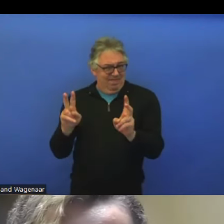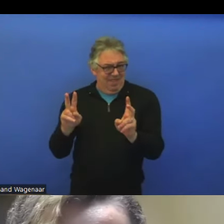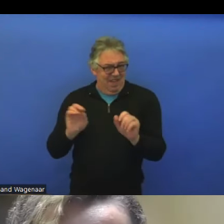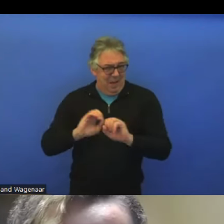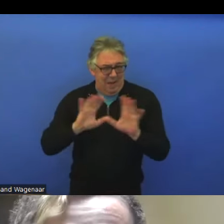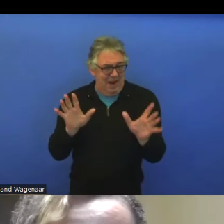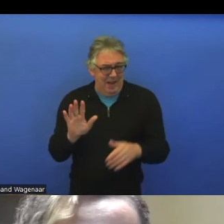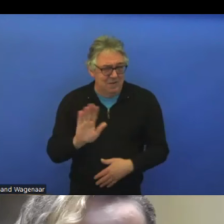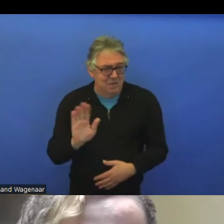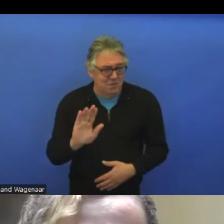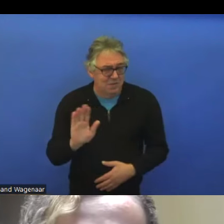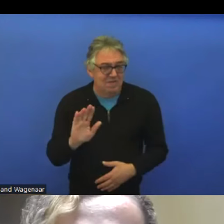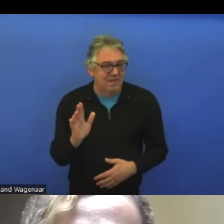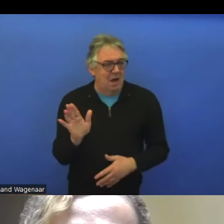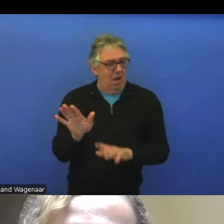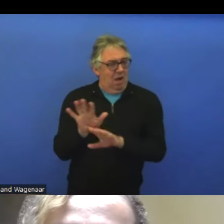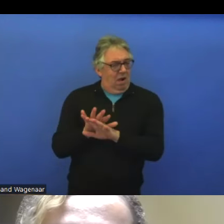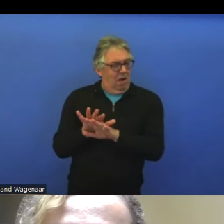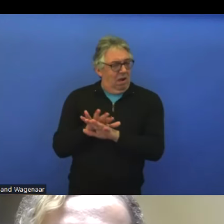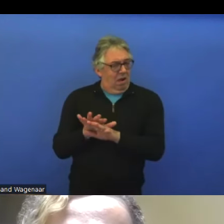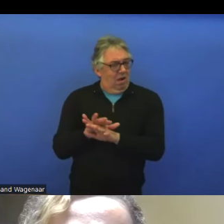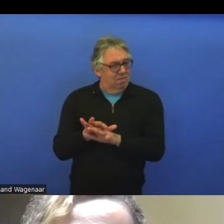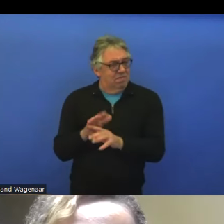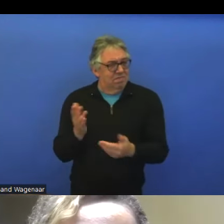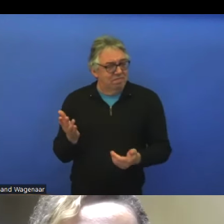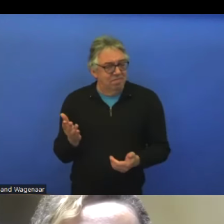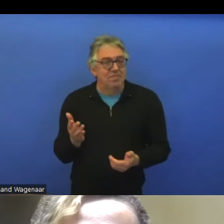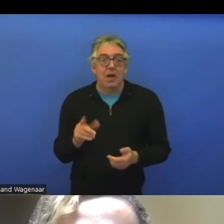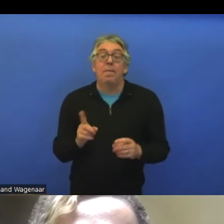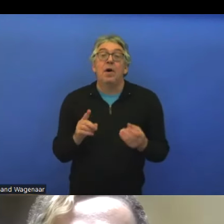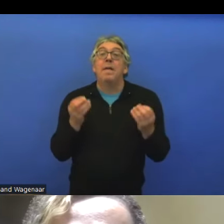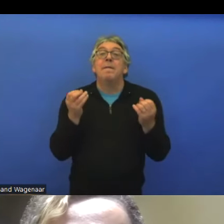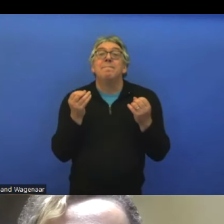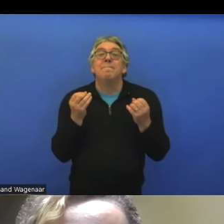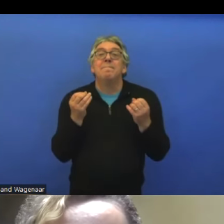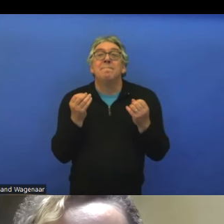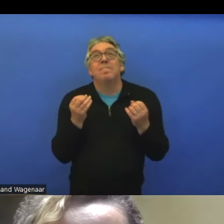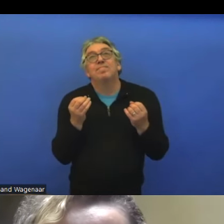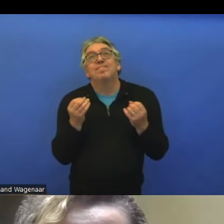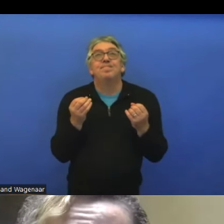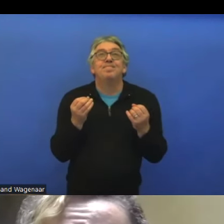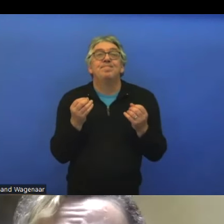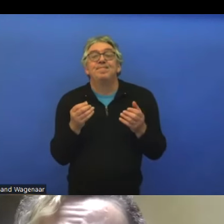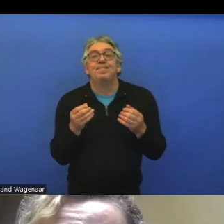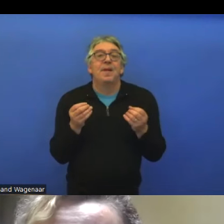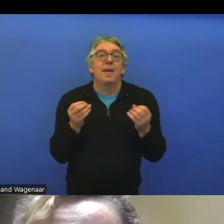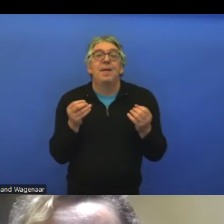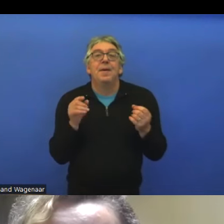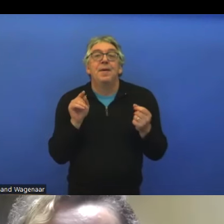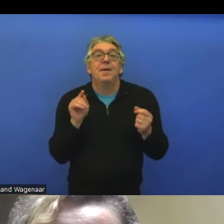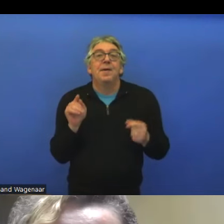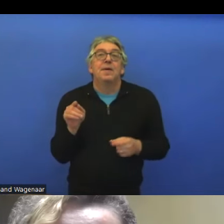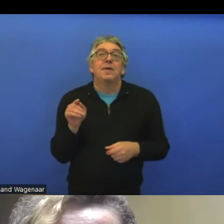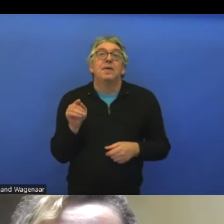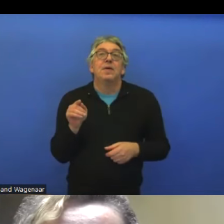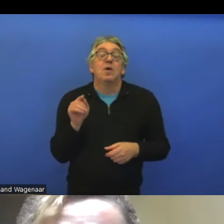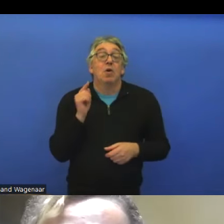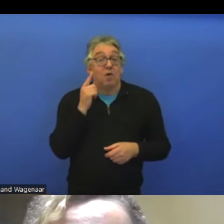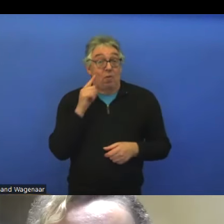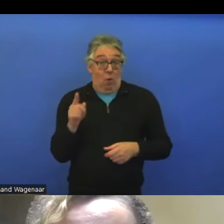concept that seems a bit vaguer than the others, but it's often a concept that can be quite relevant for persons